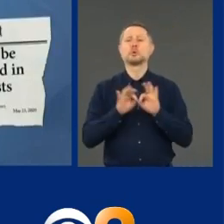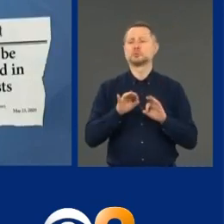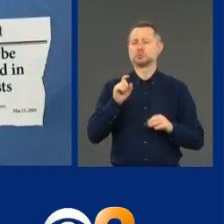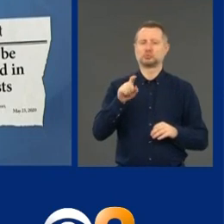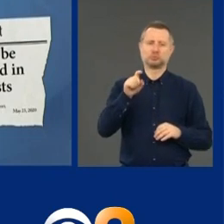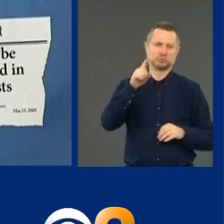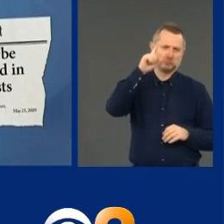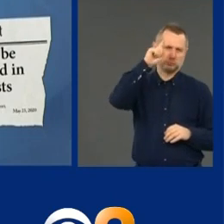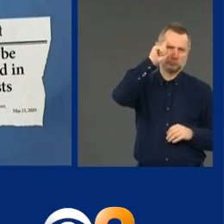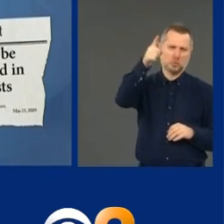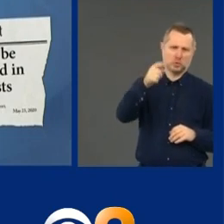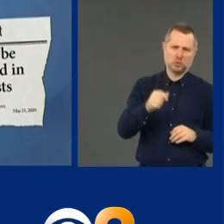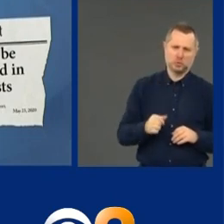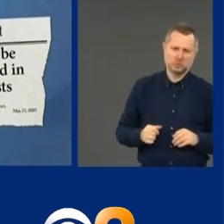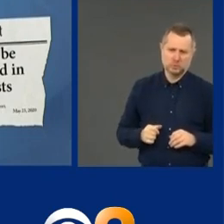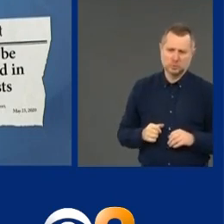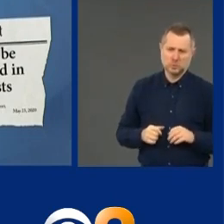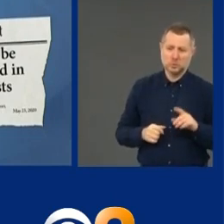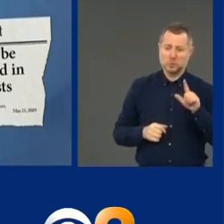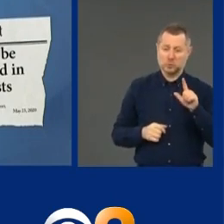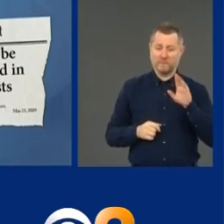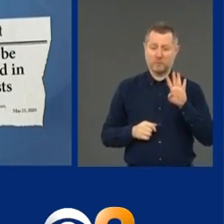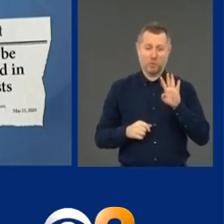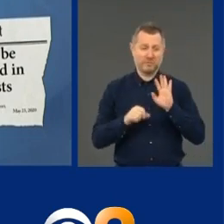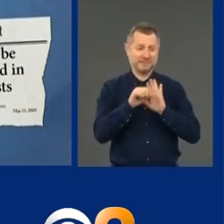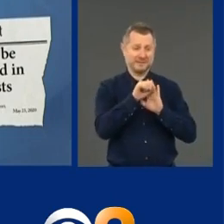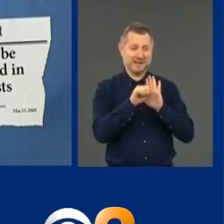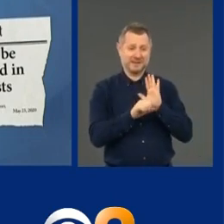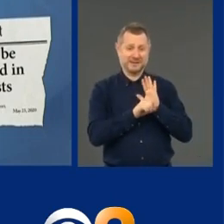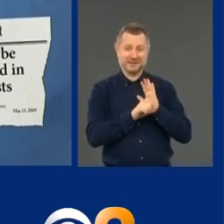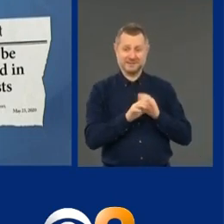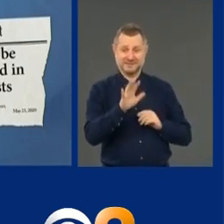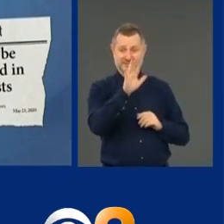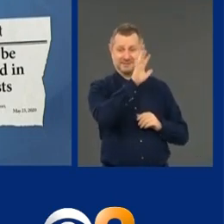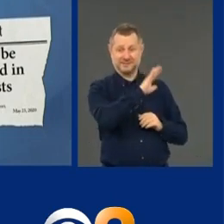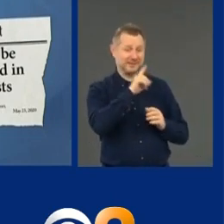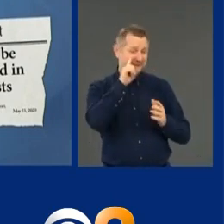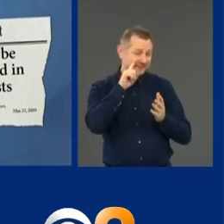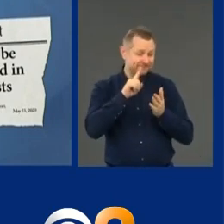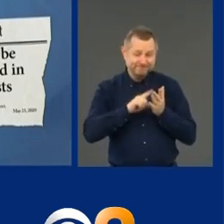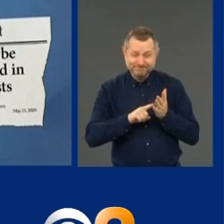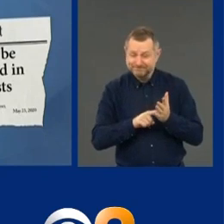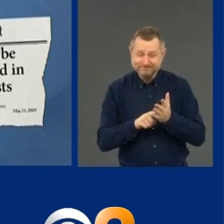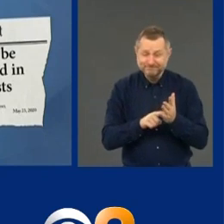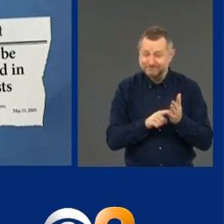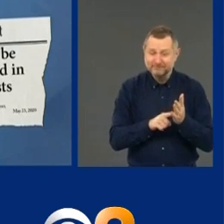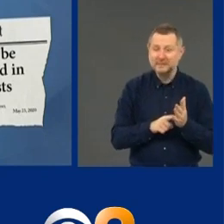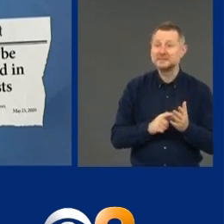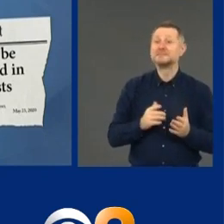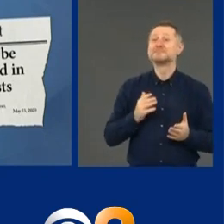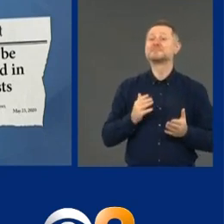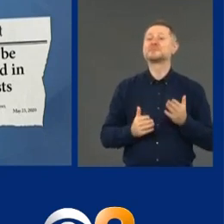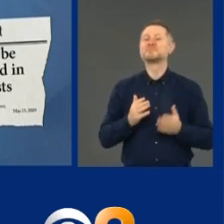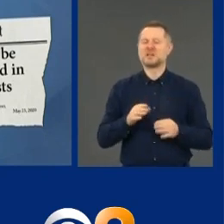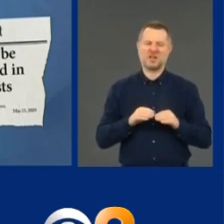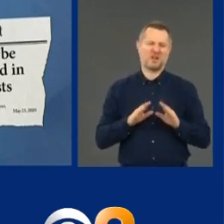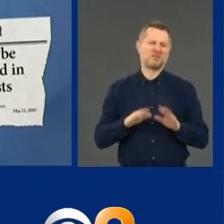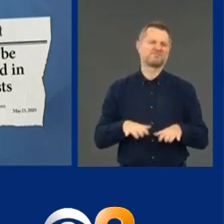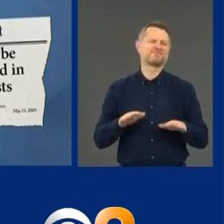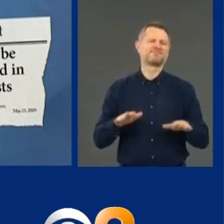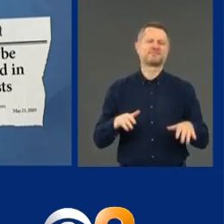24 states suggest that you may still have uncontrolled spread,